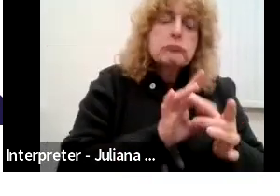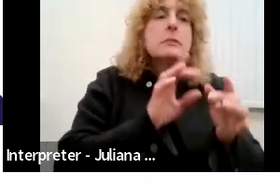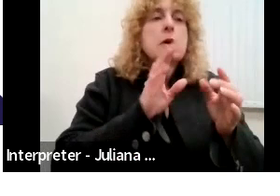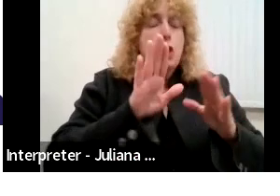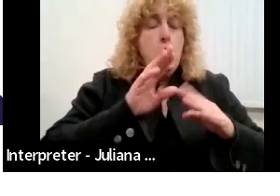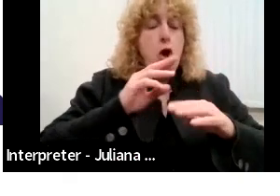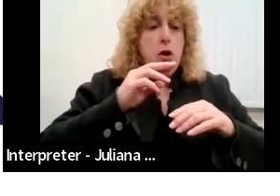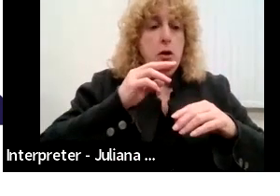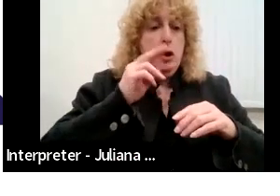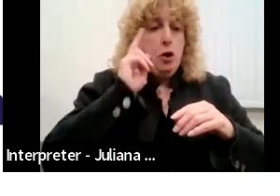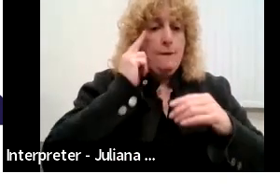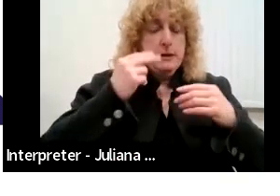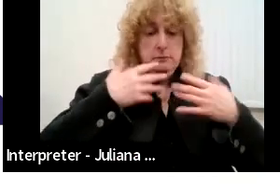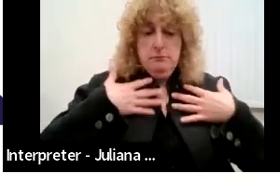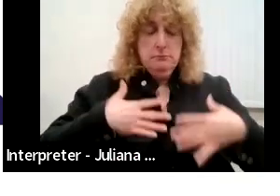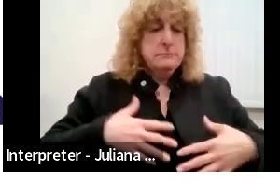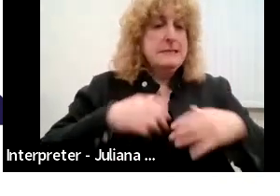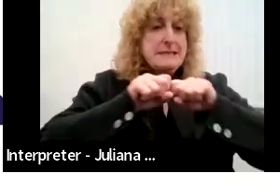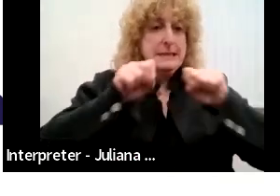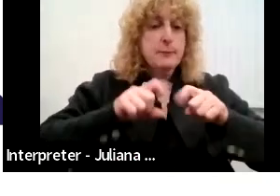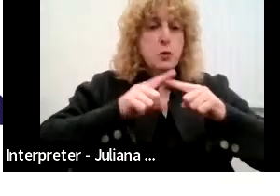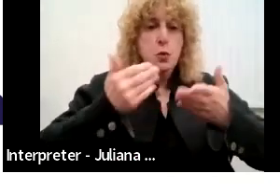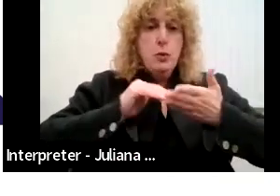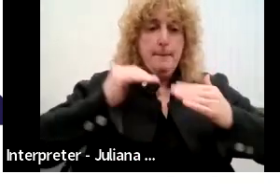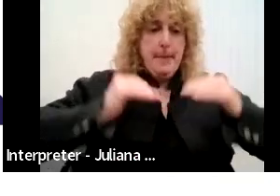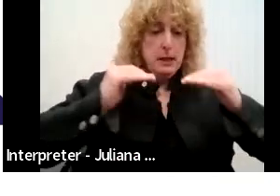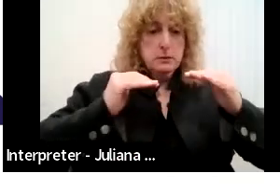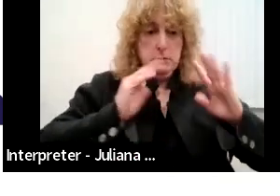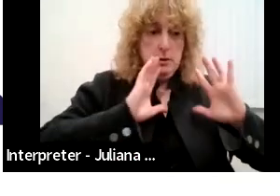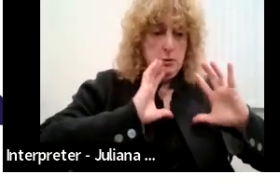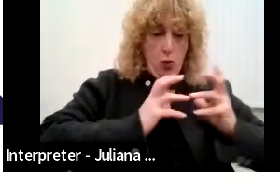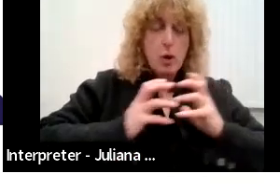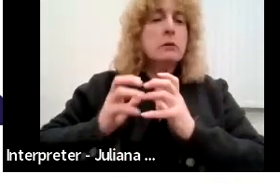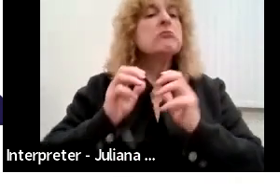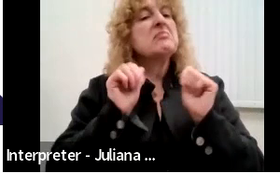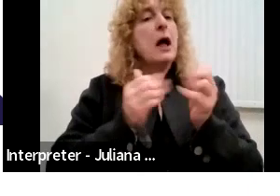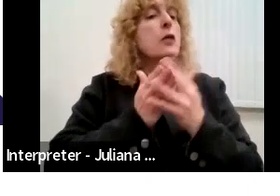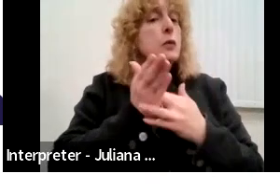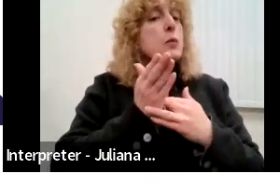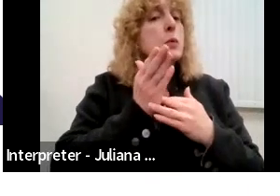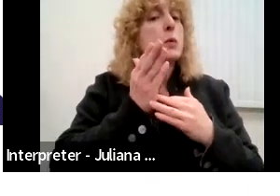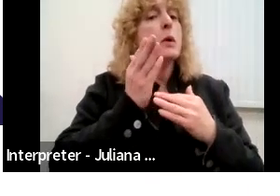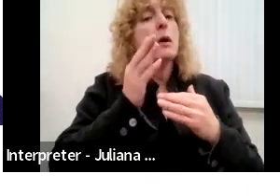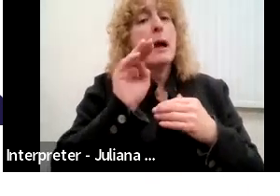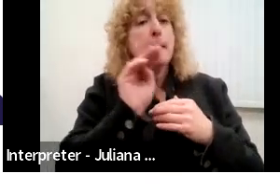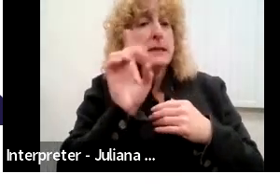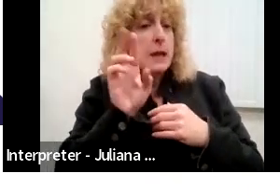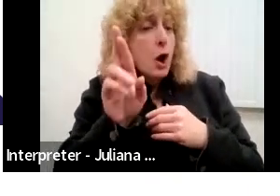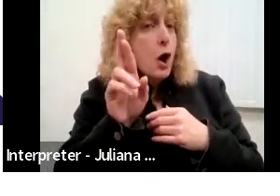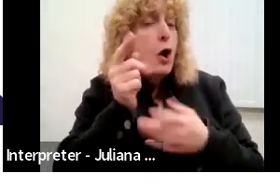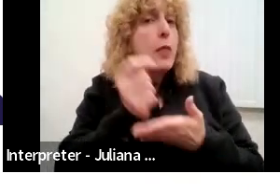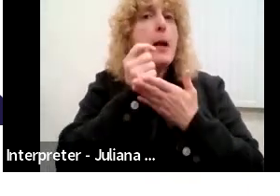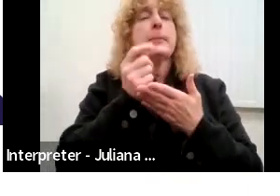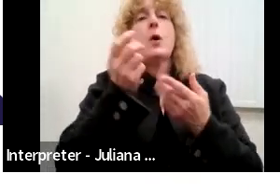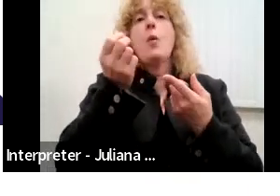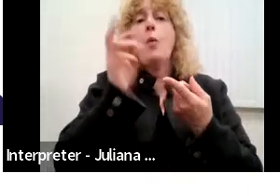reorganize after being overwhelmed by trauma. And that can be through therapies like EMDR or using grounding techniques like